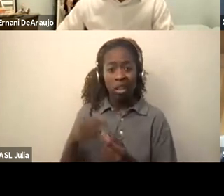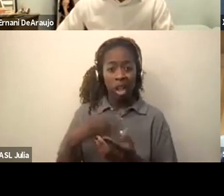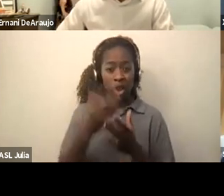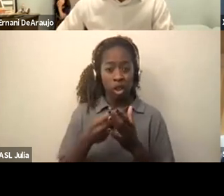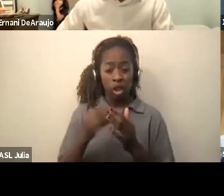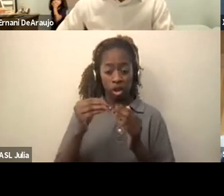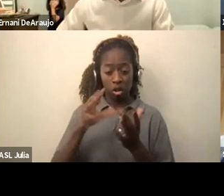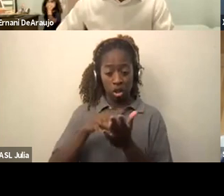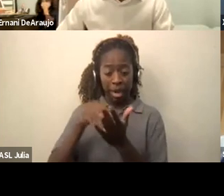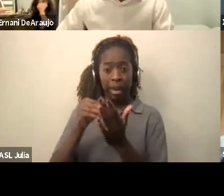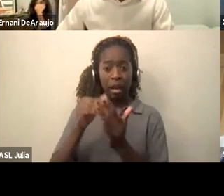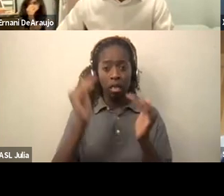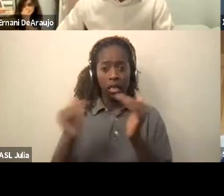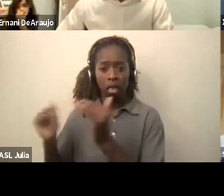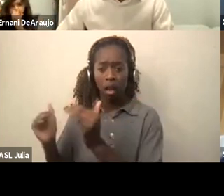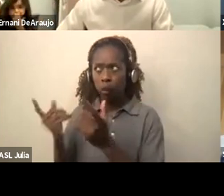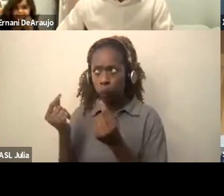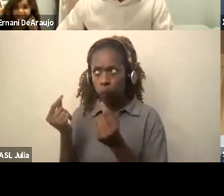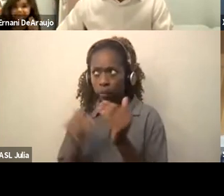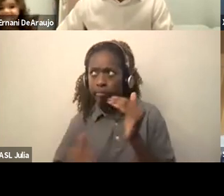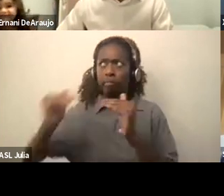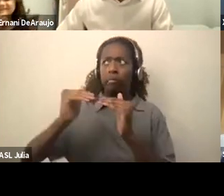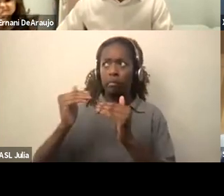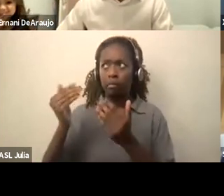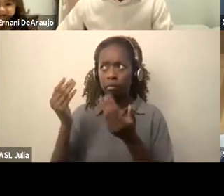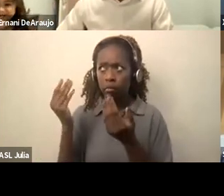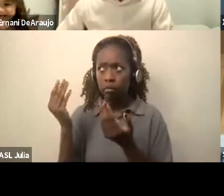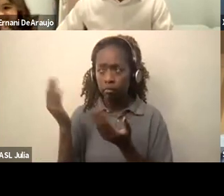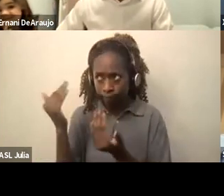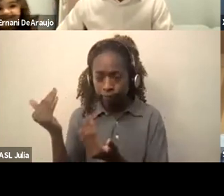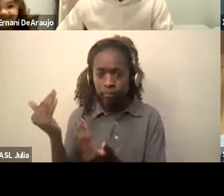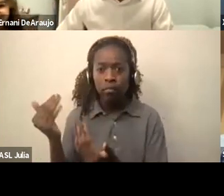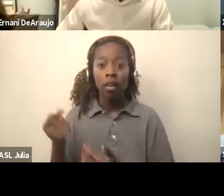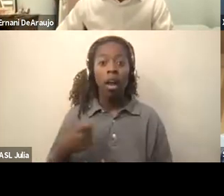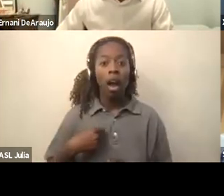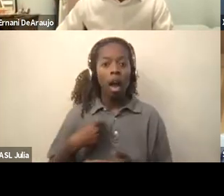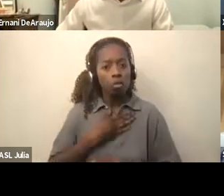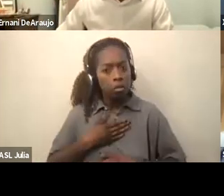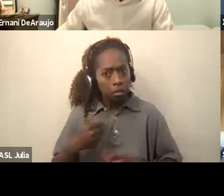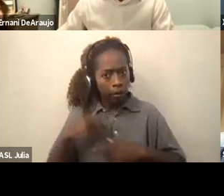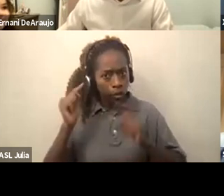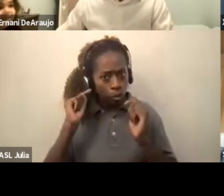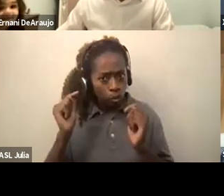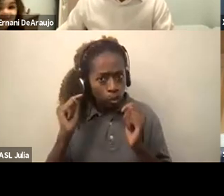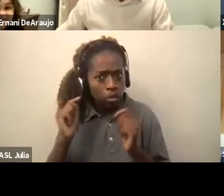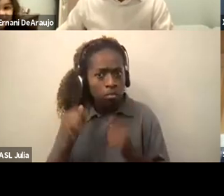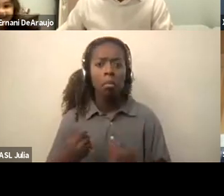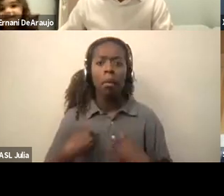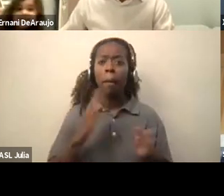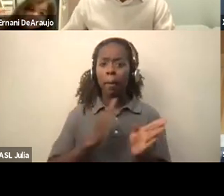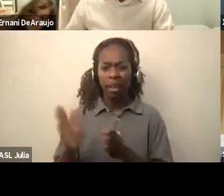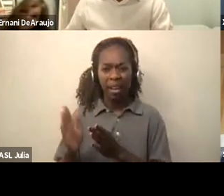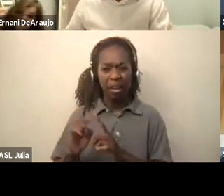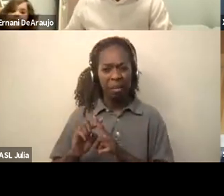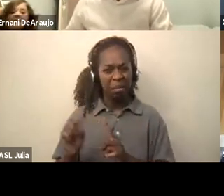appreciate the mom and apple pie of we've hired tutors we've got all these plans in place how does a 24x7